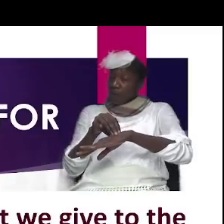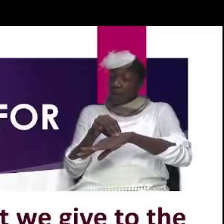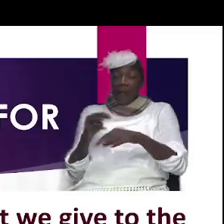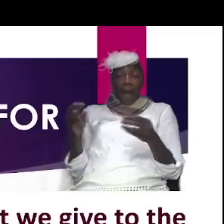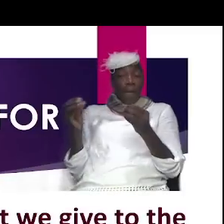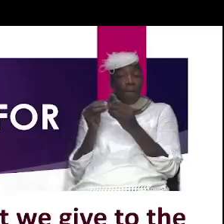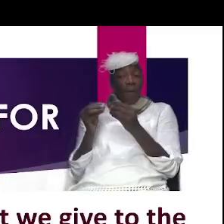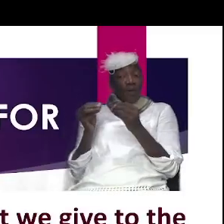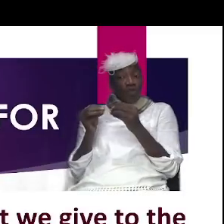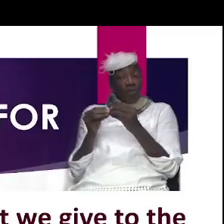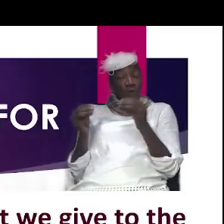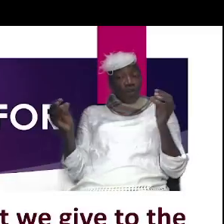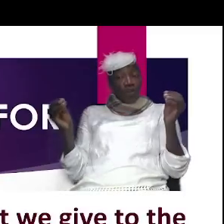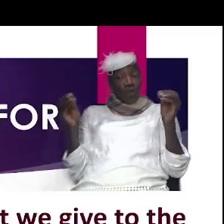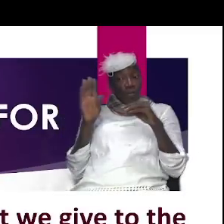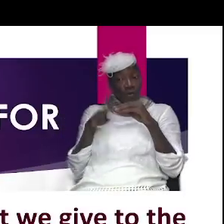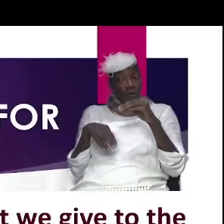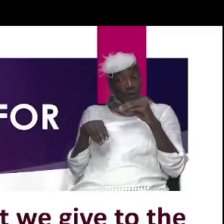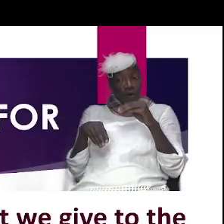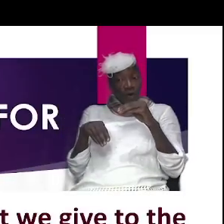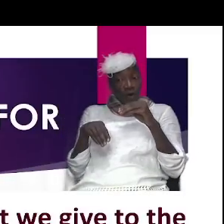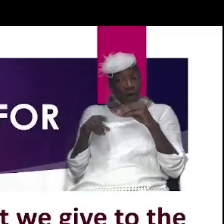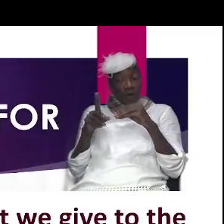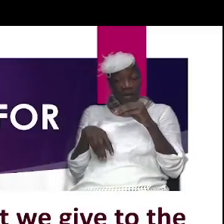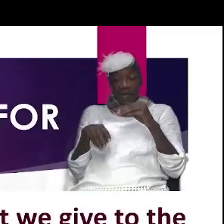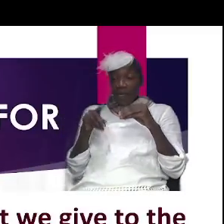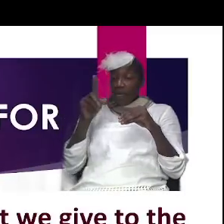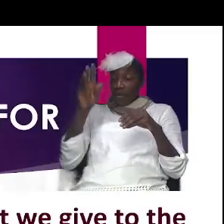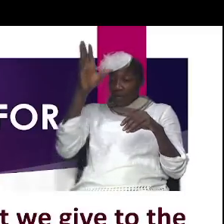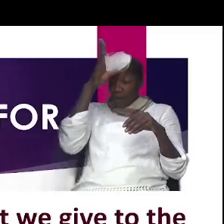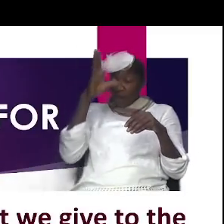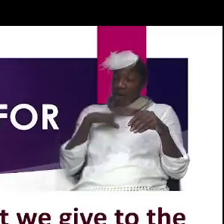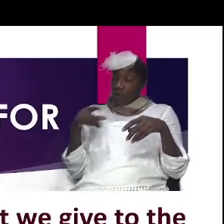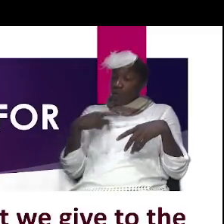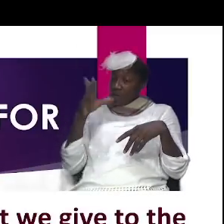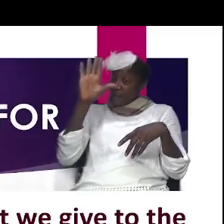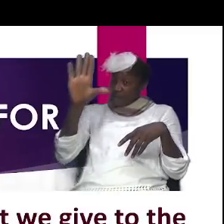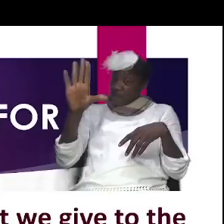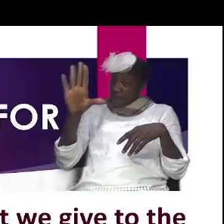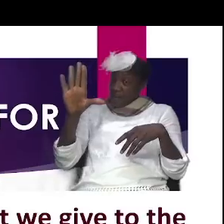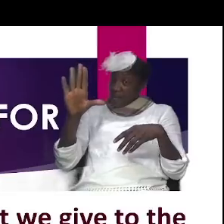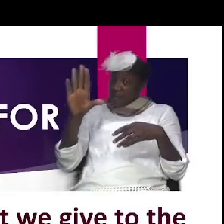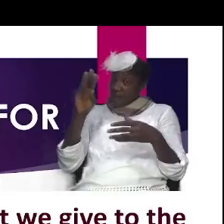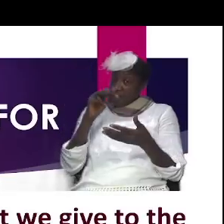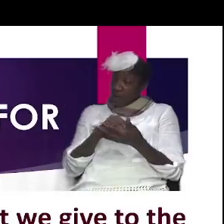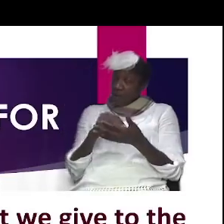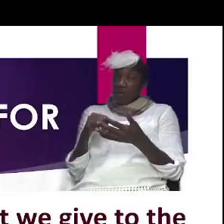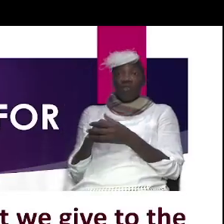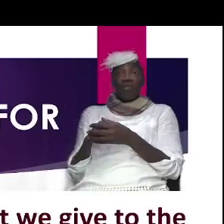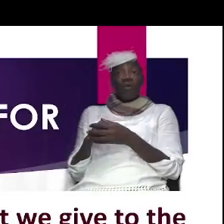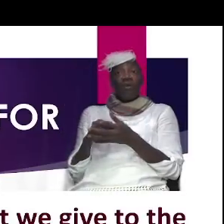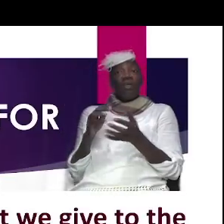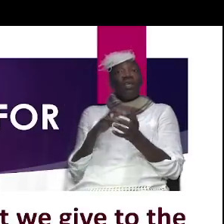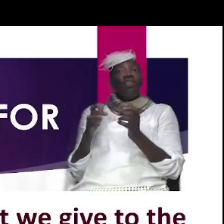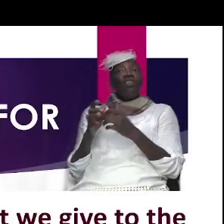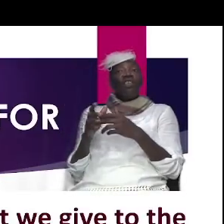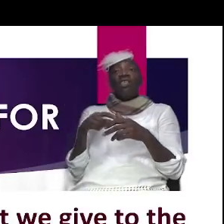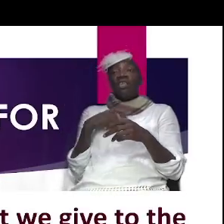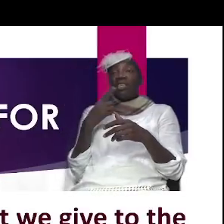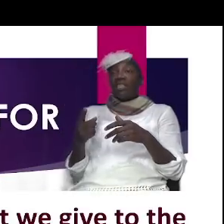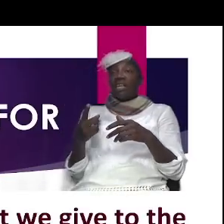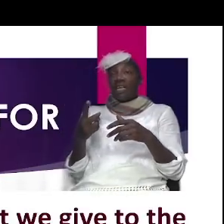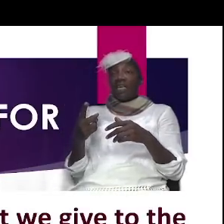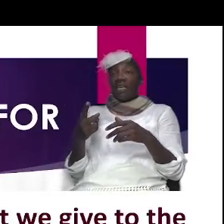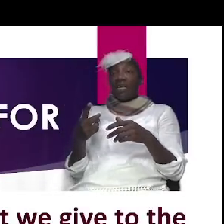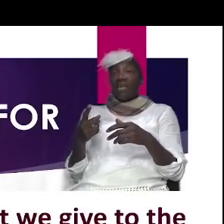more than the man that gave $5,000 to mission work or to poor or so forth. But Jesus is putting it into perspective now. And